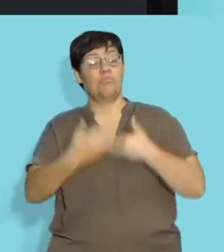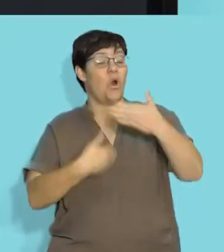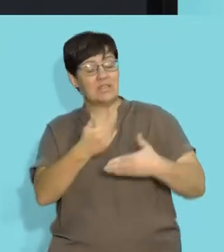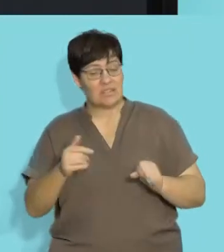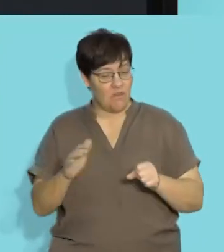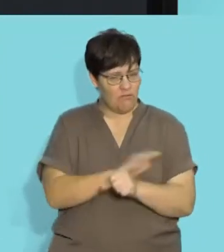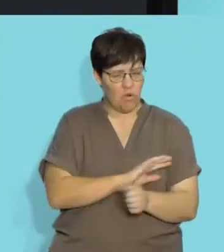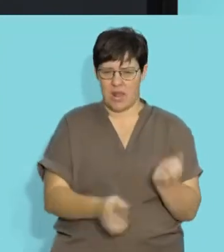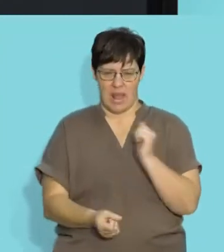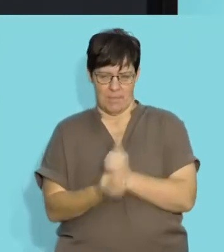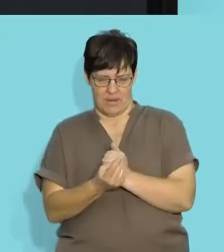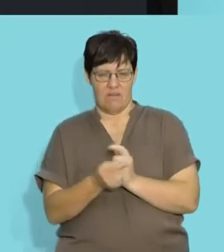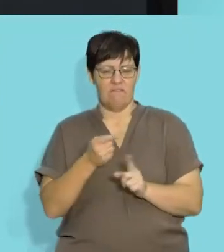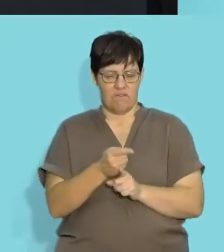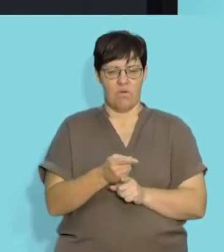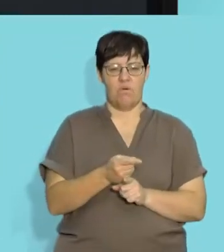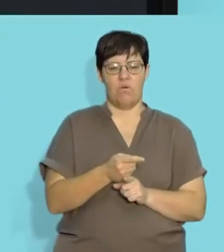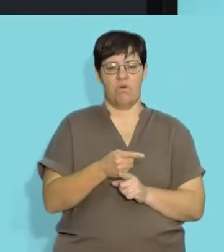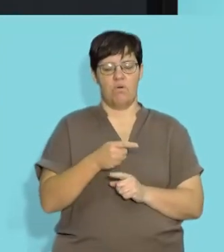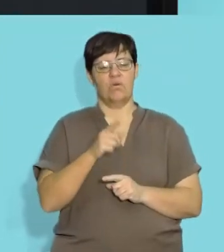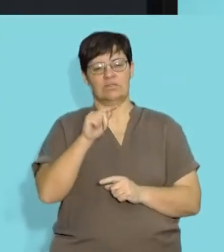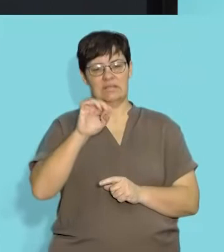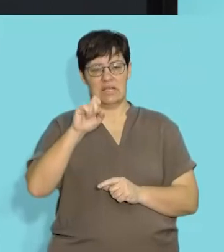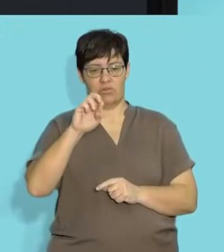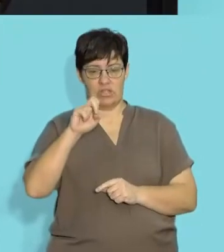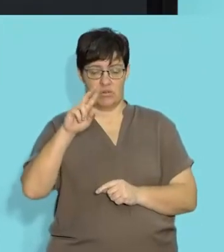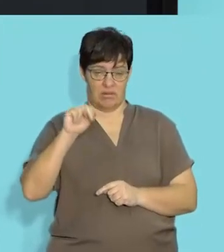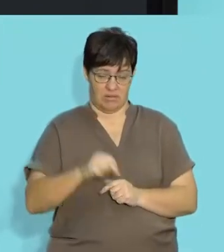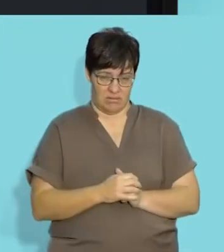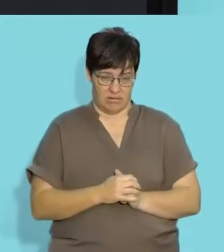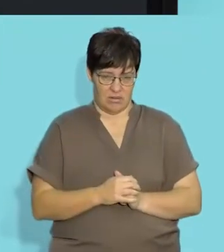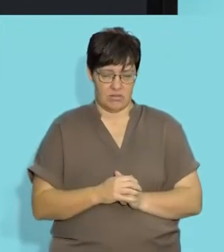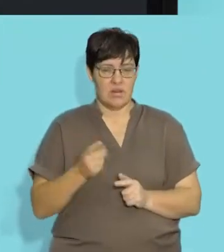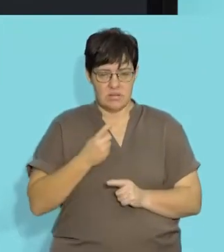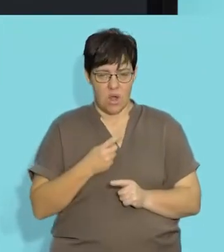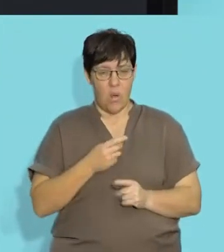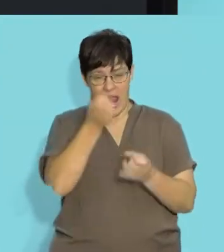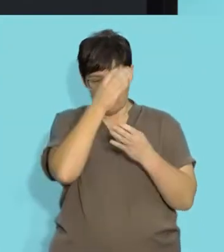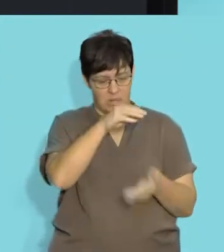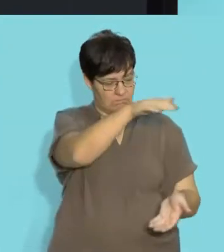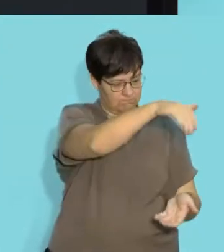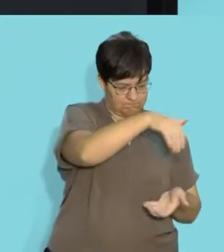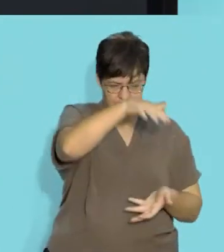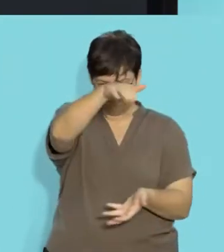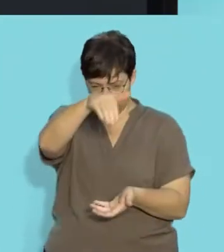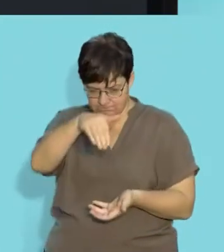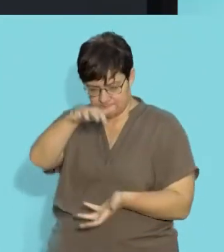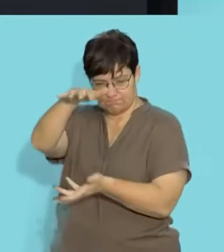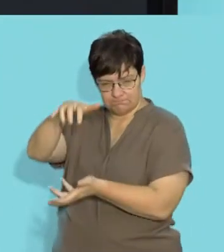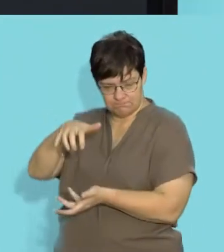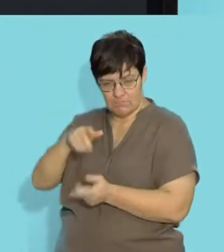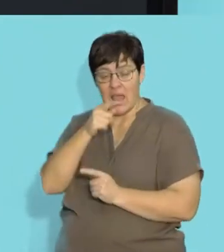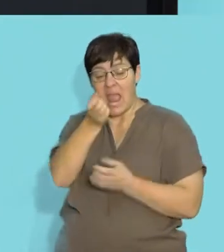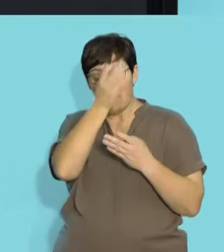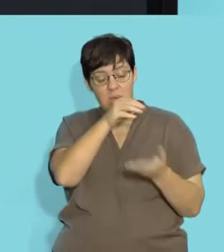the titration is concerned. Now that would have collected the data, then how then do we use this data